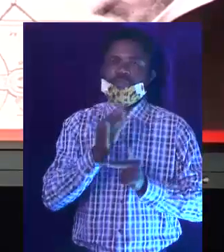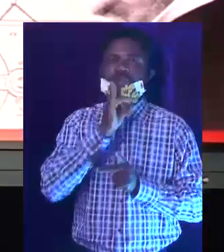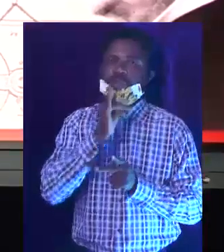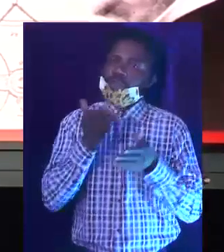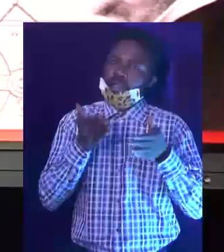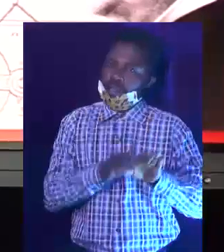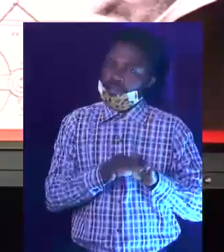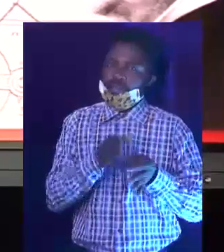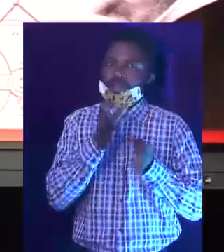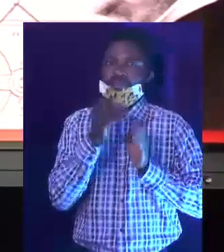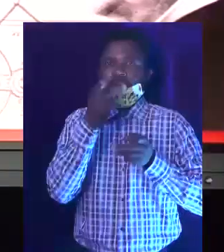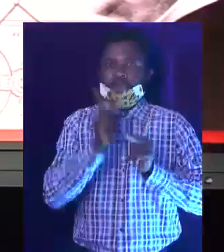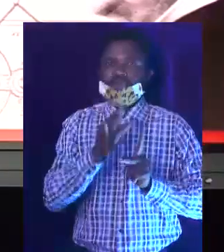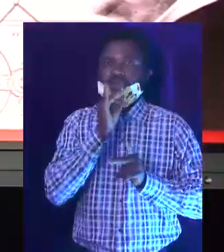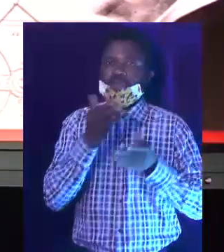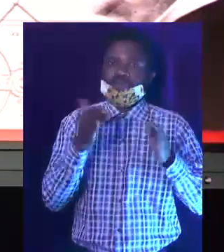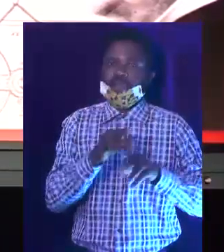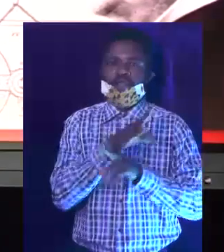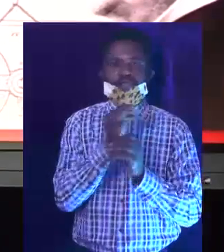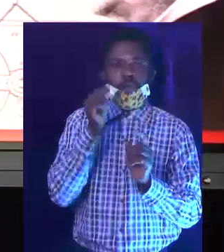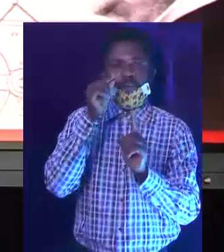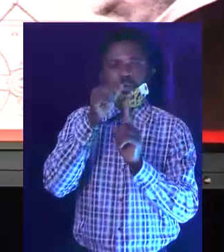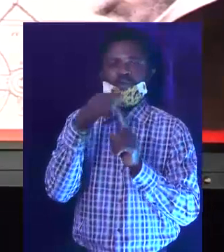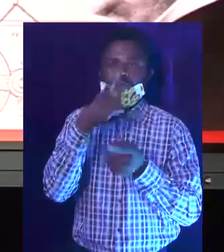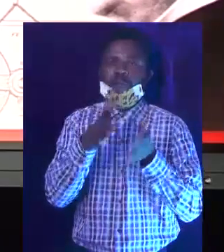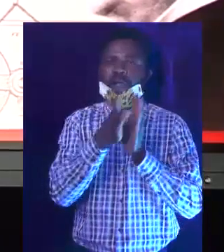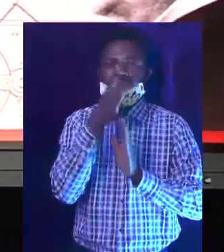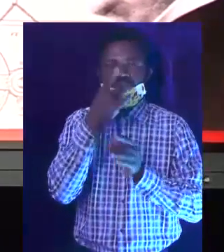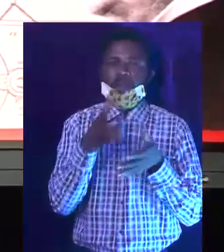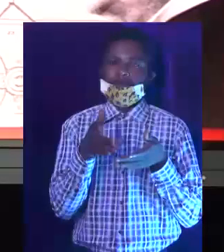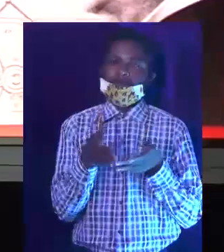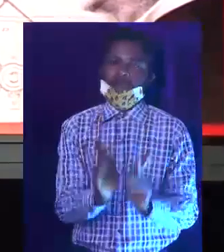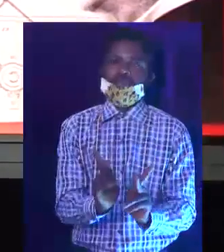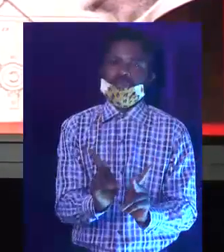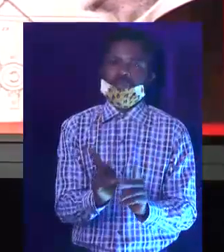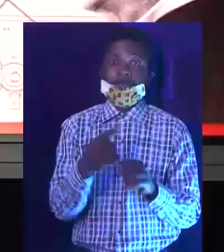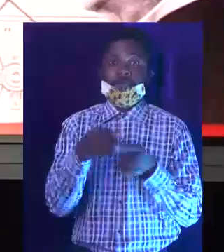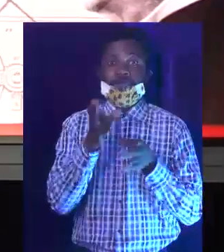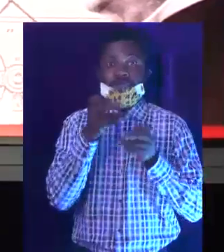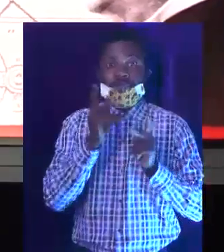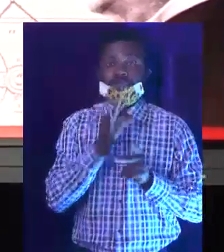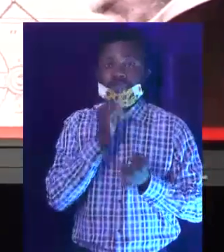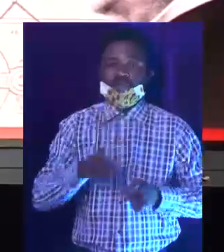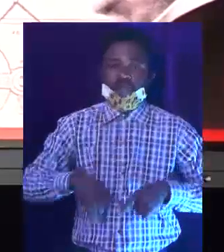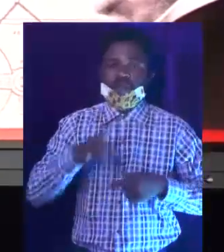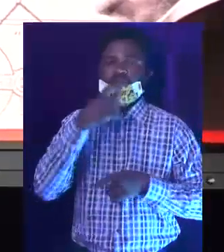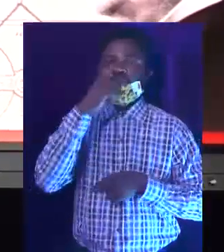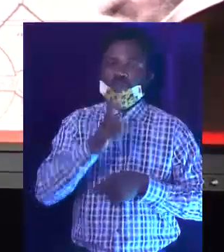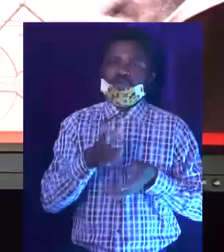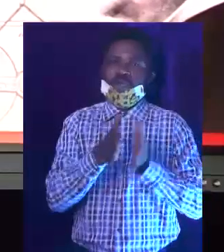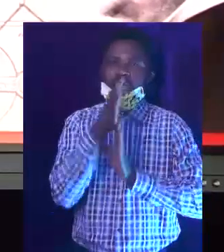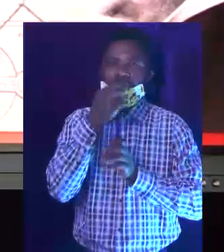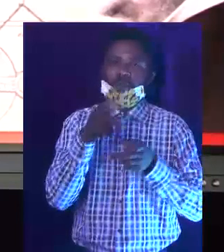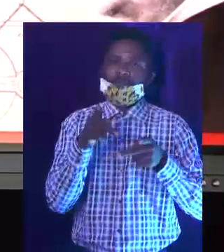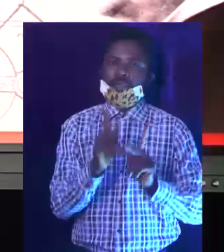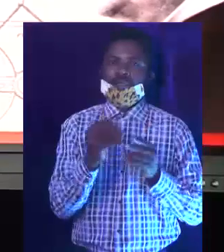dead. If the person is dead, there is no point asking for permission. But if the person is alive, you must ask for